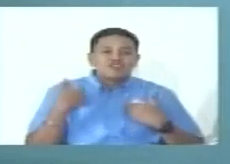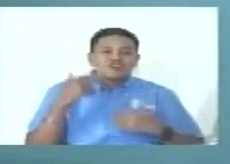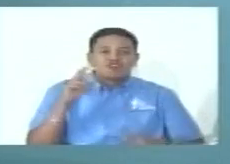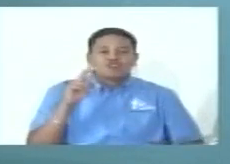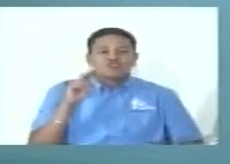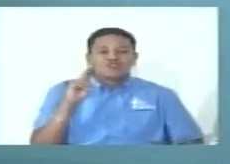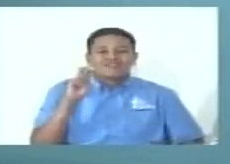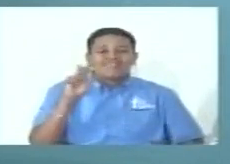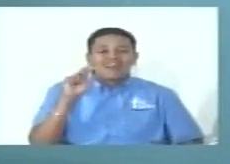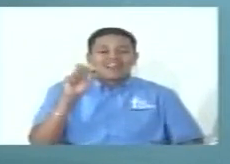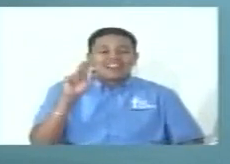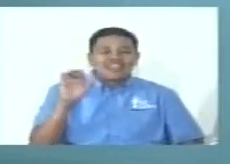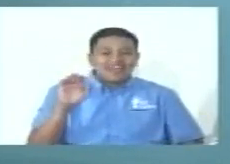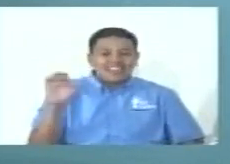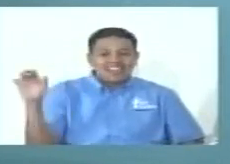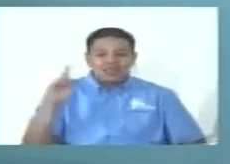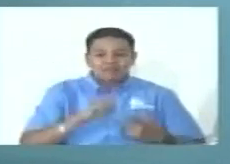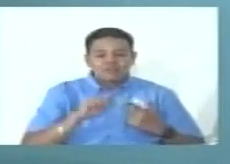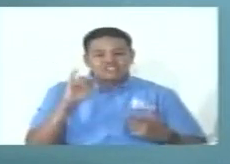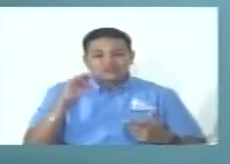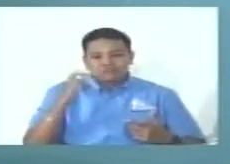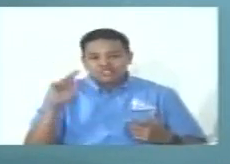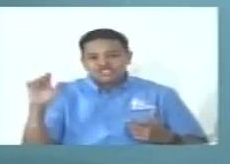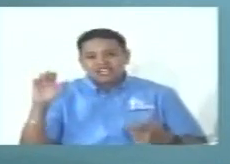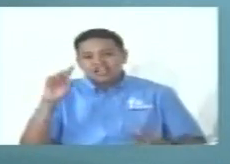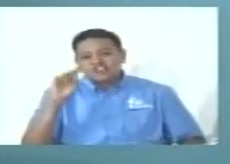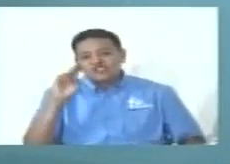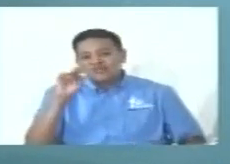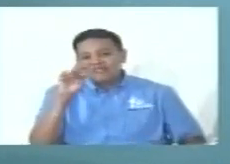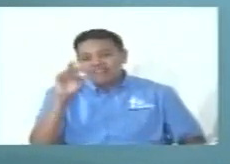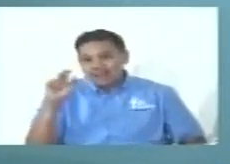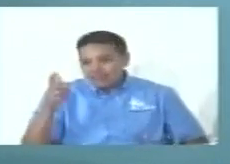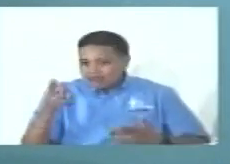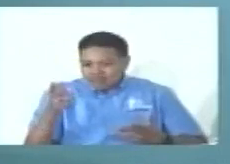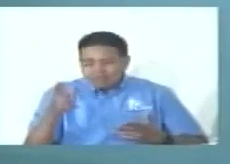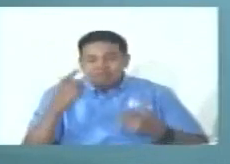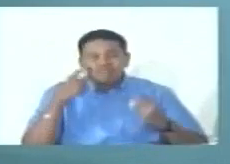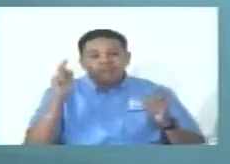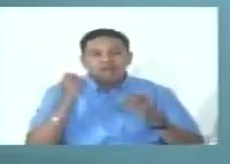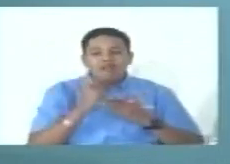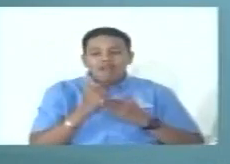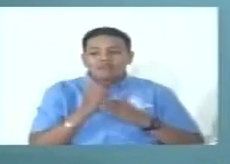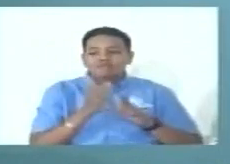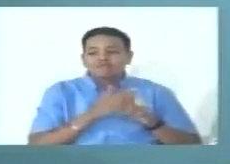Duvalier, and Michel Duvalier.